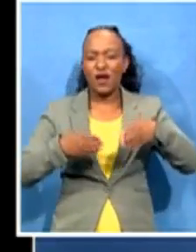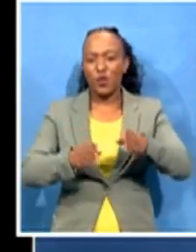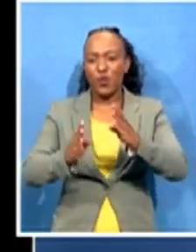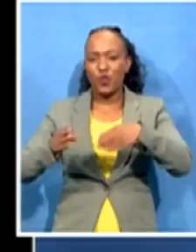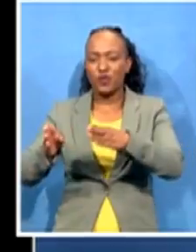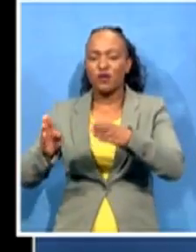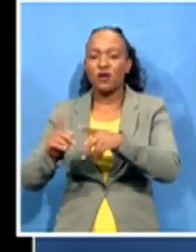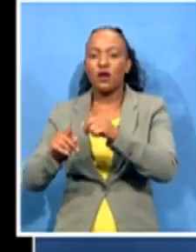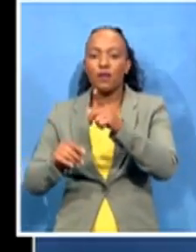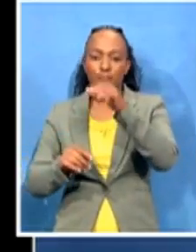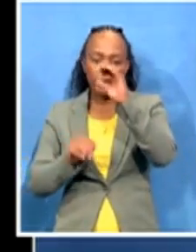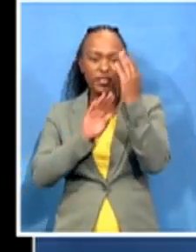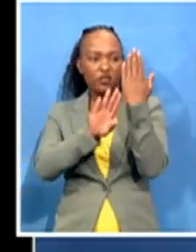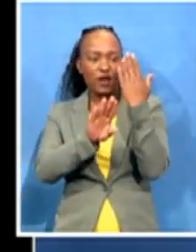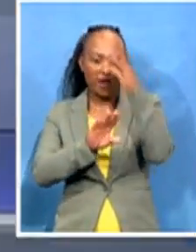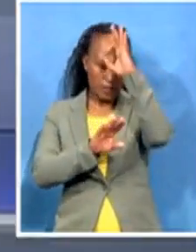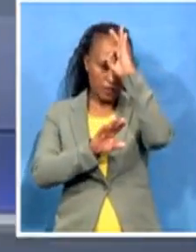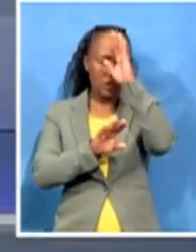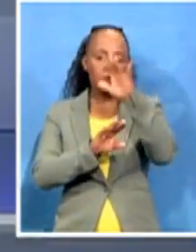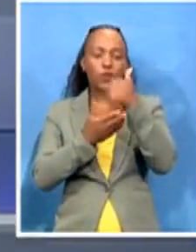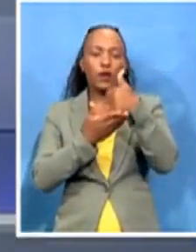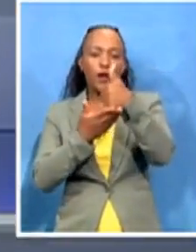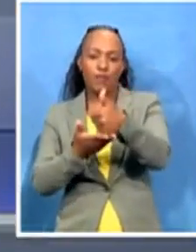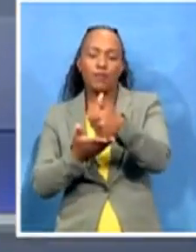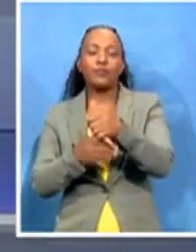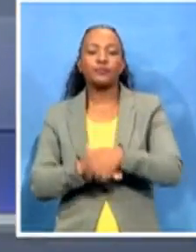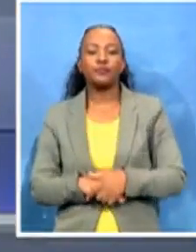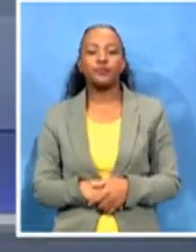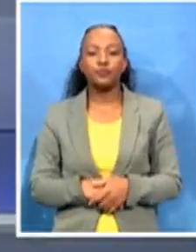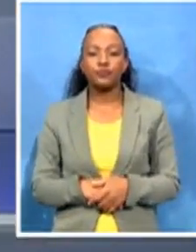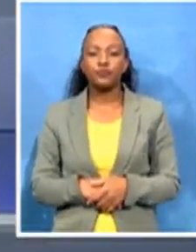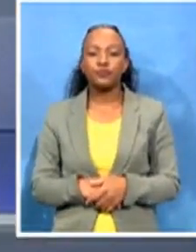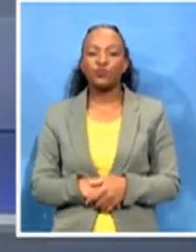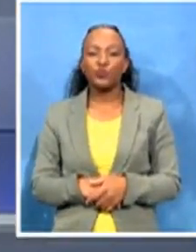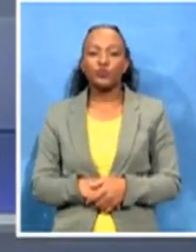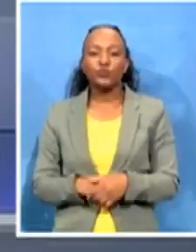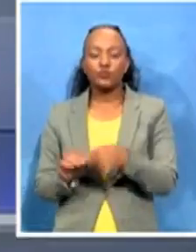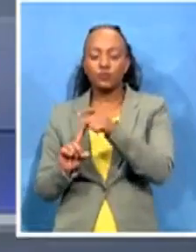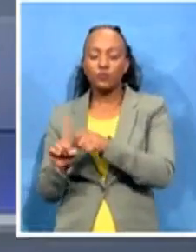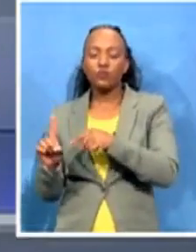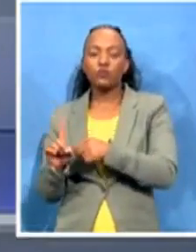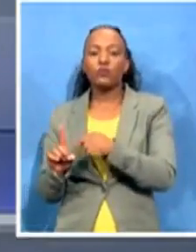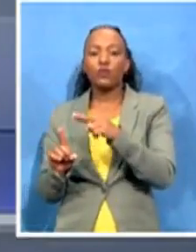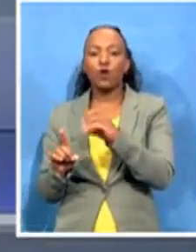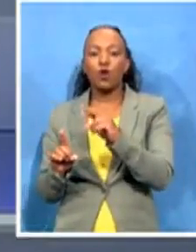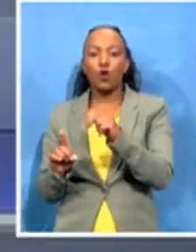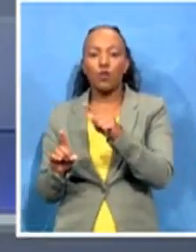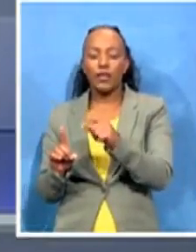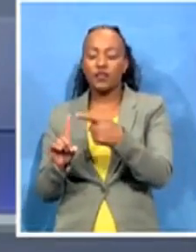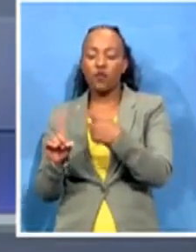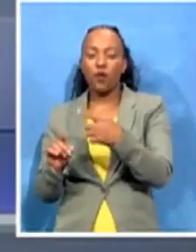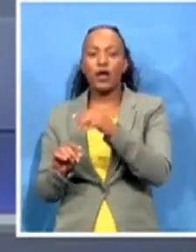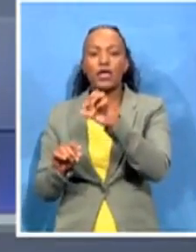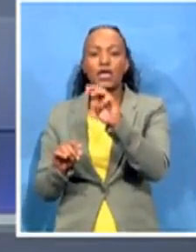to bypass the affected scene. All right, Robert McKenzie from EMS giving us the latest with regards to this